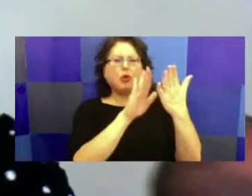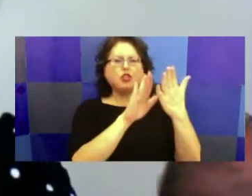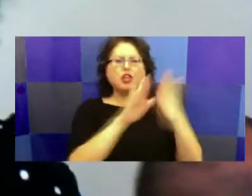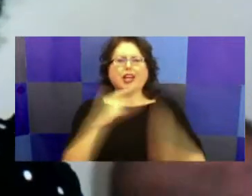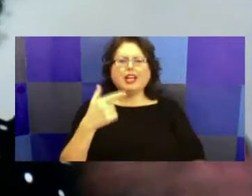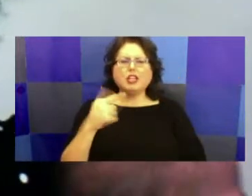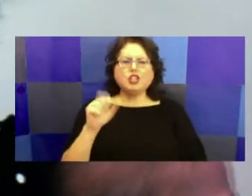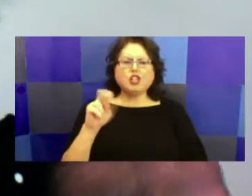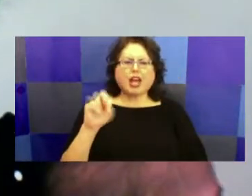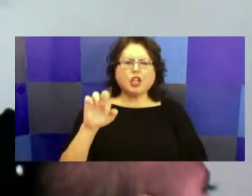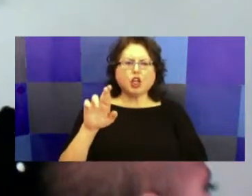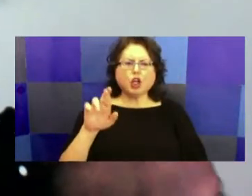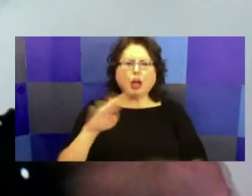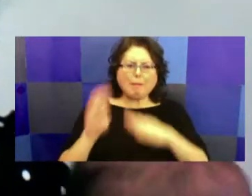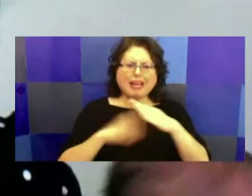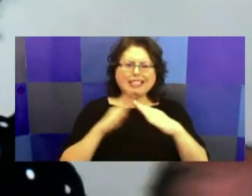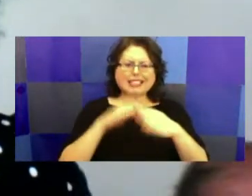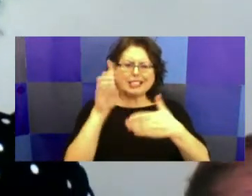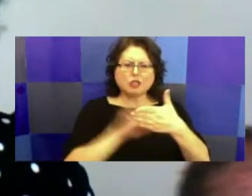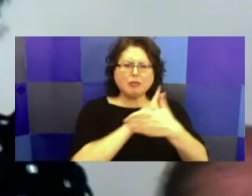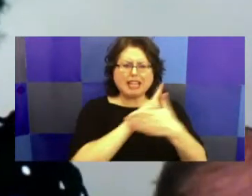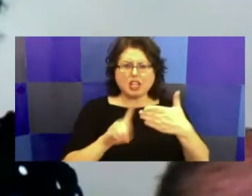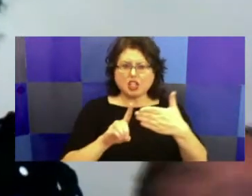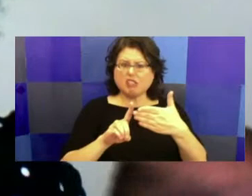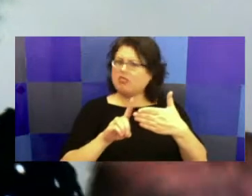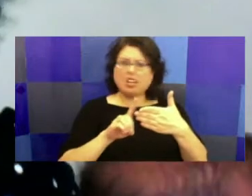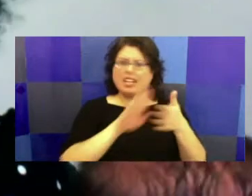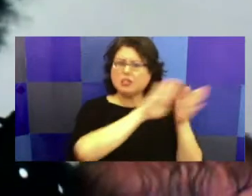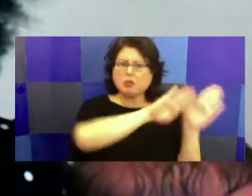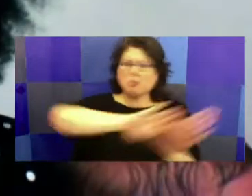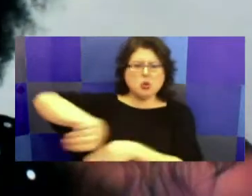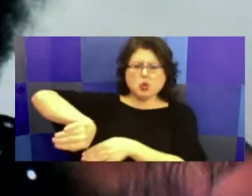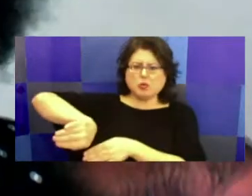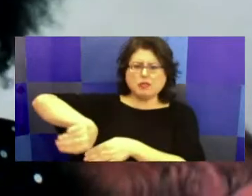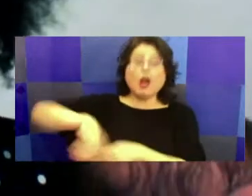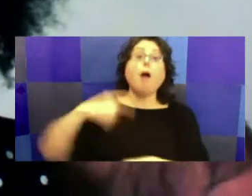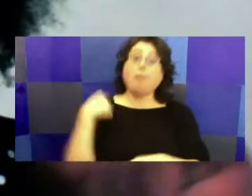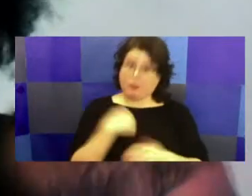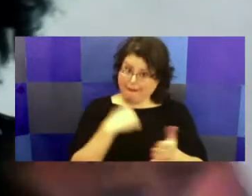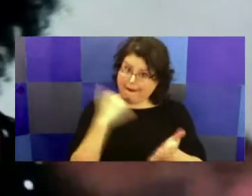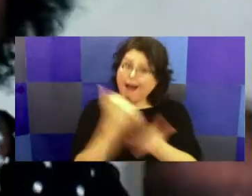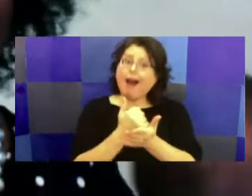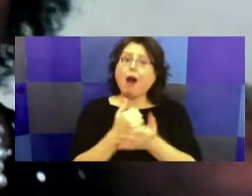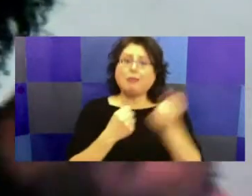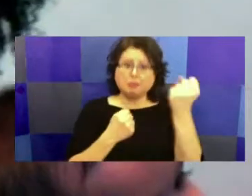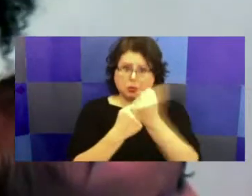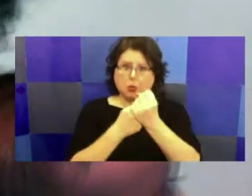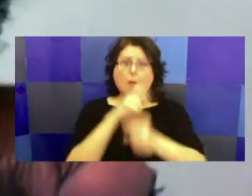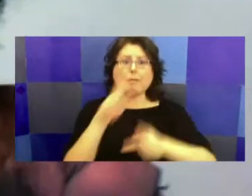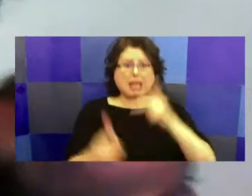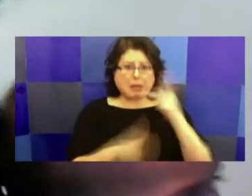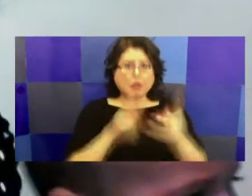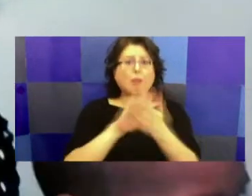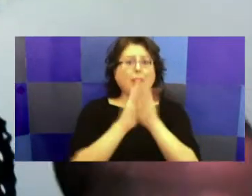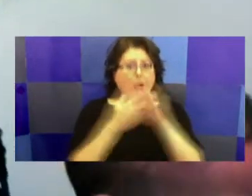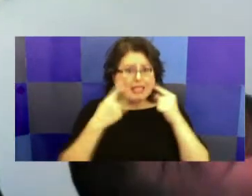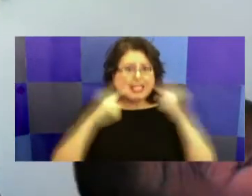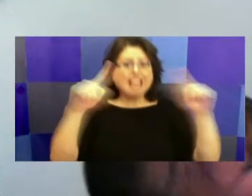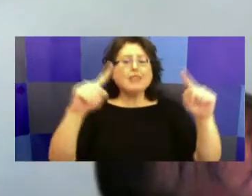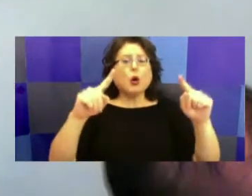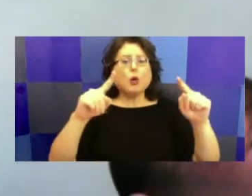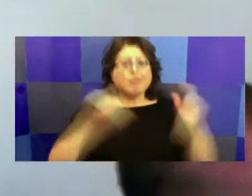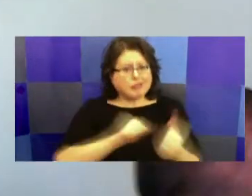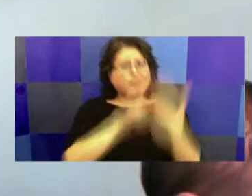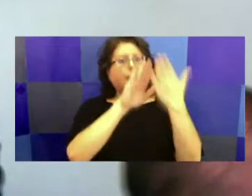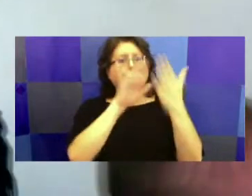are removed. But in the meantime, we do our best to support them and help them to be successful in the face of some of that discrimination they face.